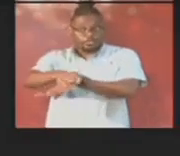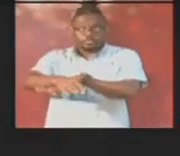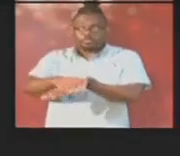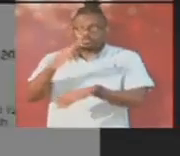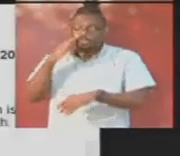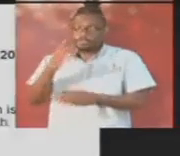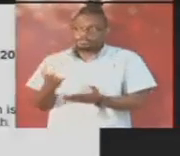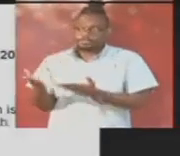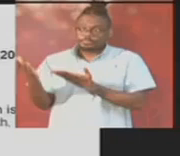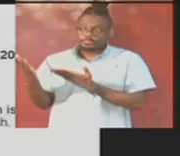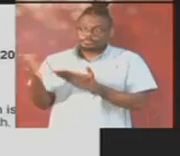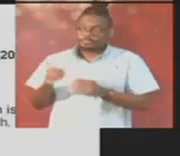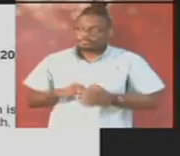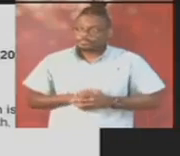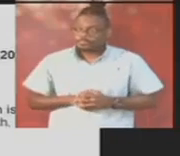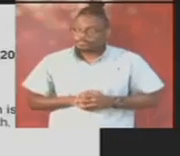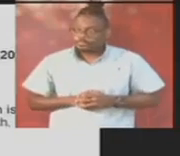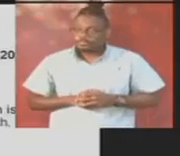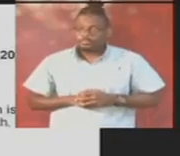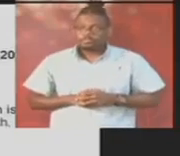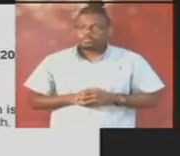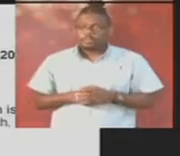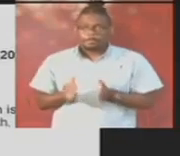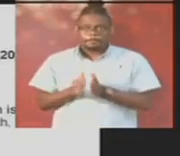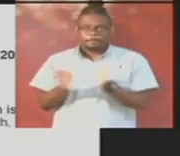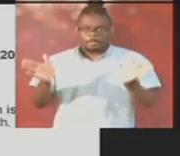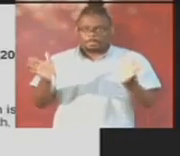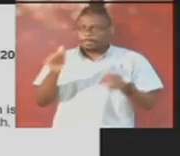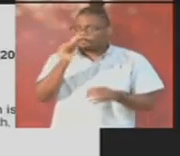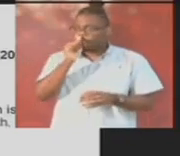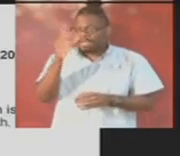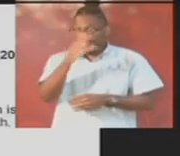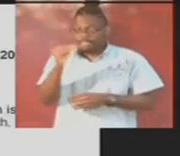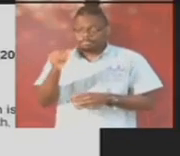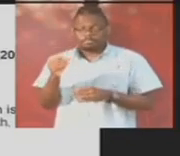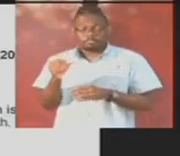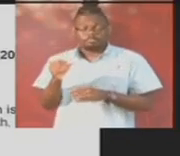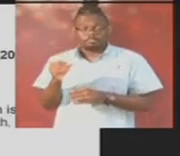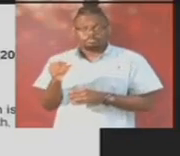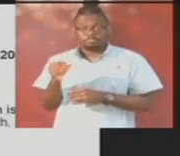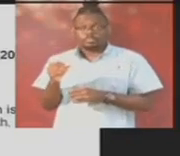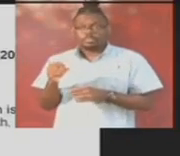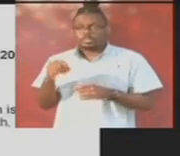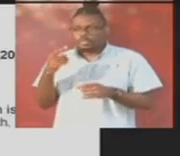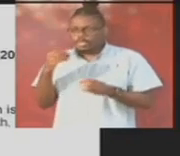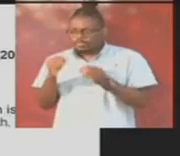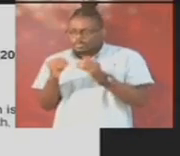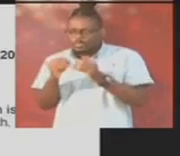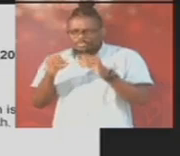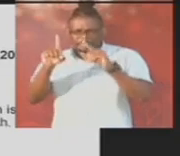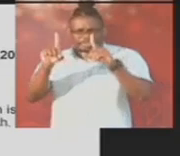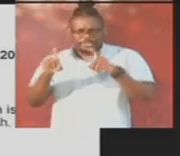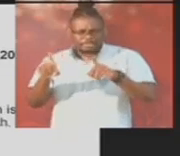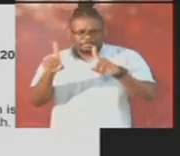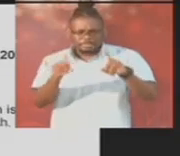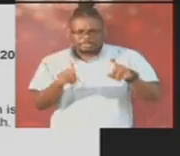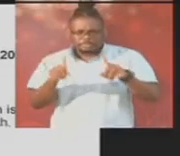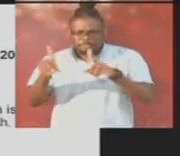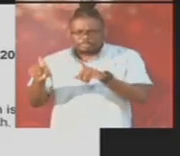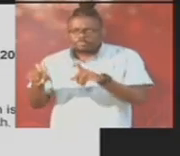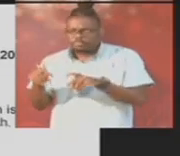2021. So at both public and private sector, you can see the total number of tests completed and conducted thus